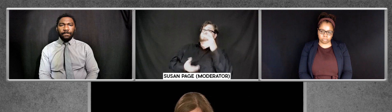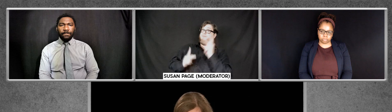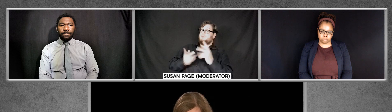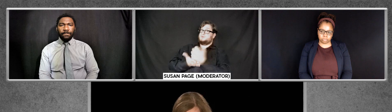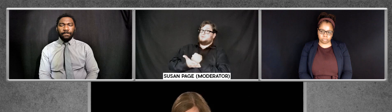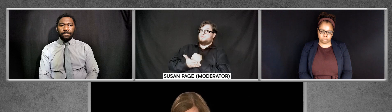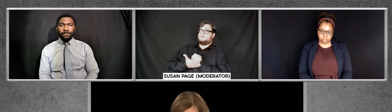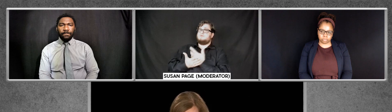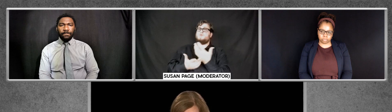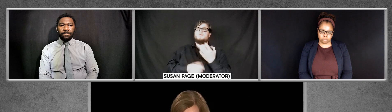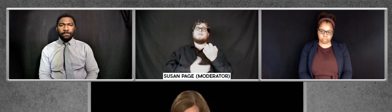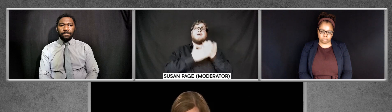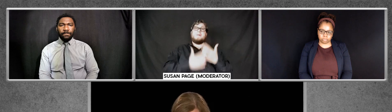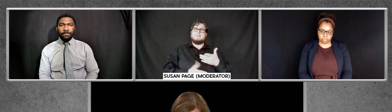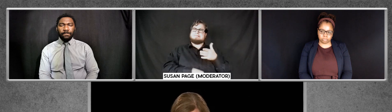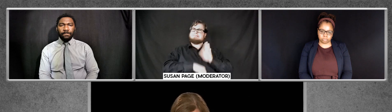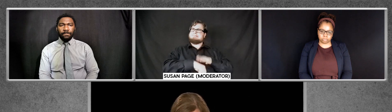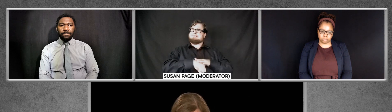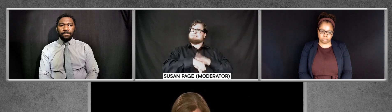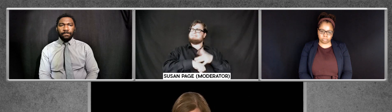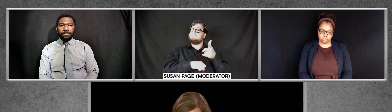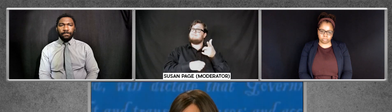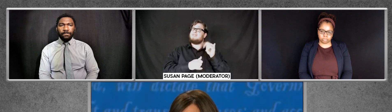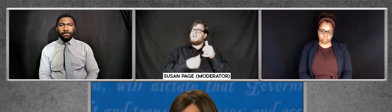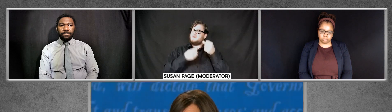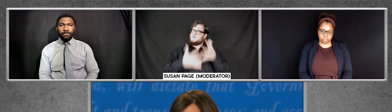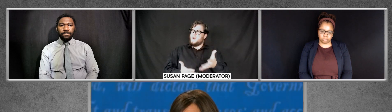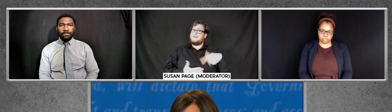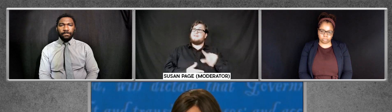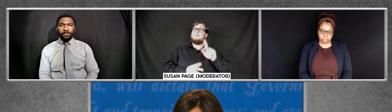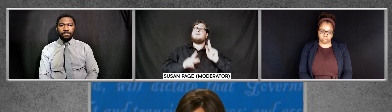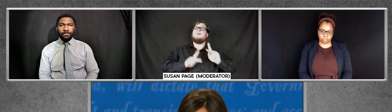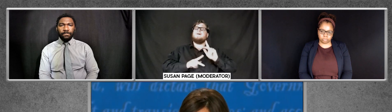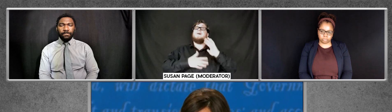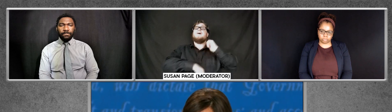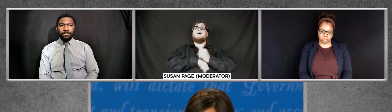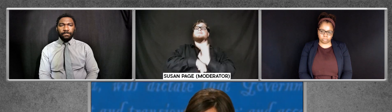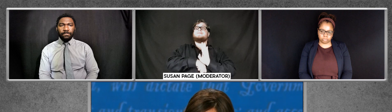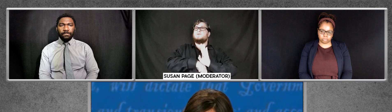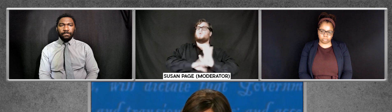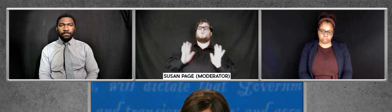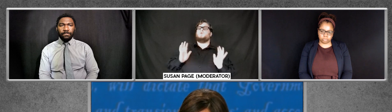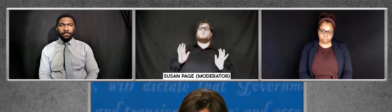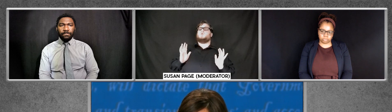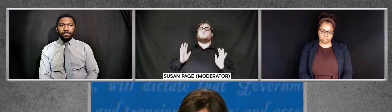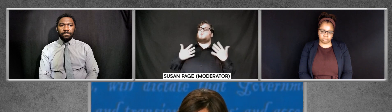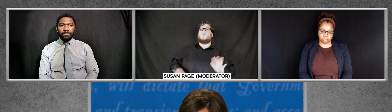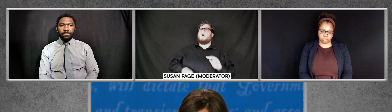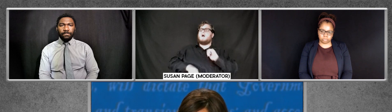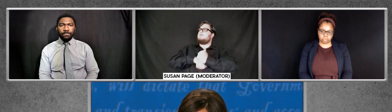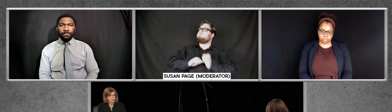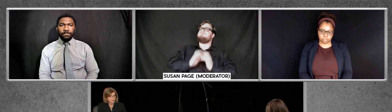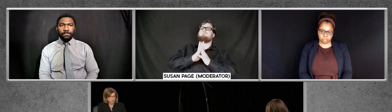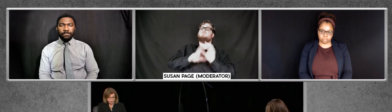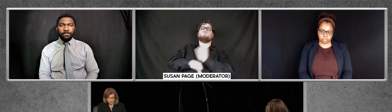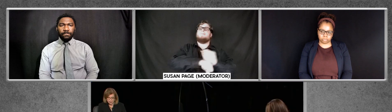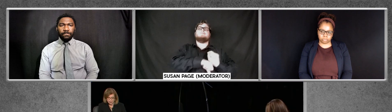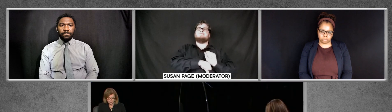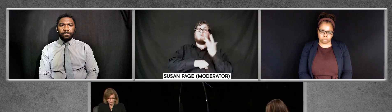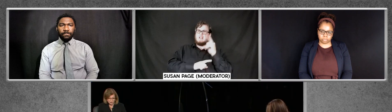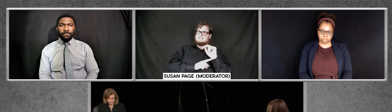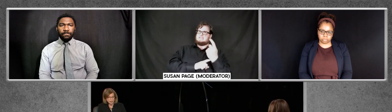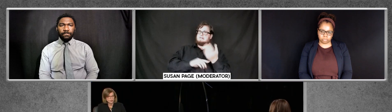that could curb entrepreneurial ventures that fuel growth and create jobs. Would raising taxes put the